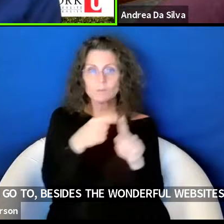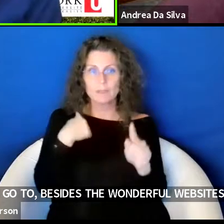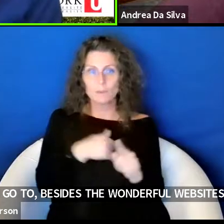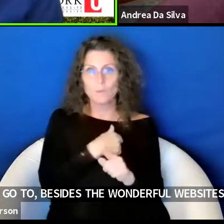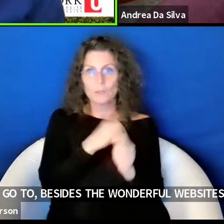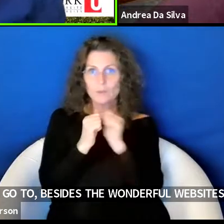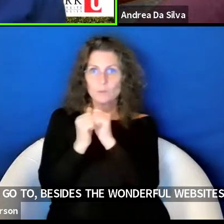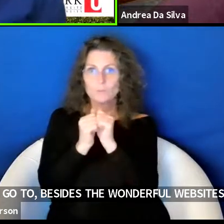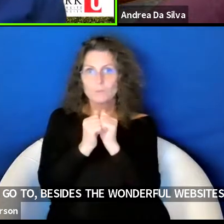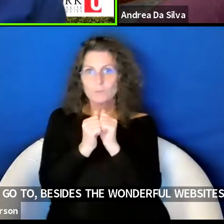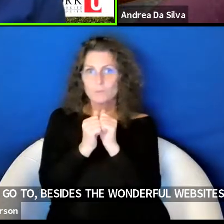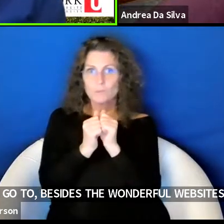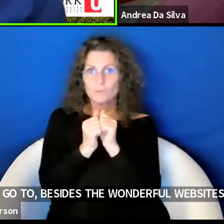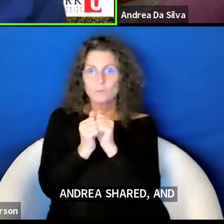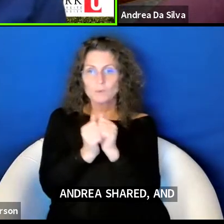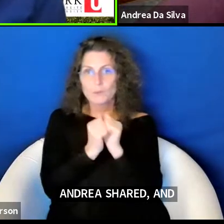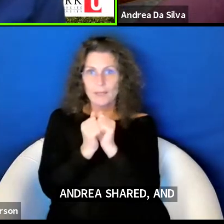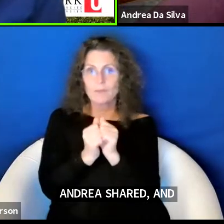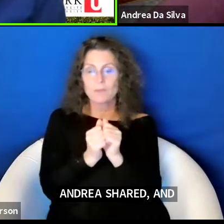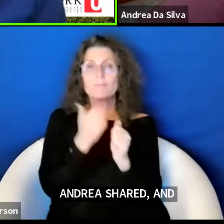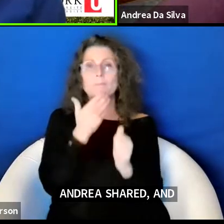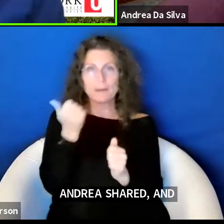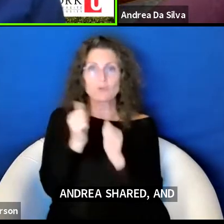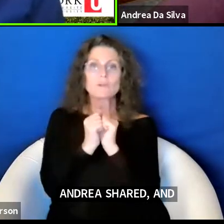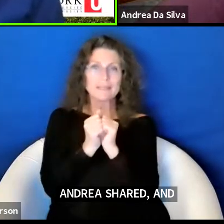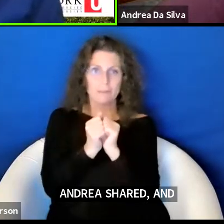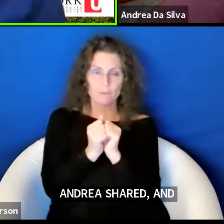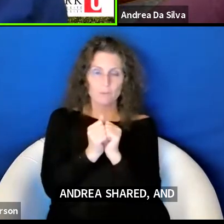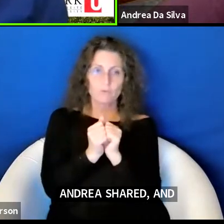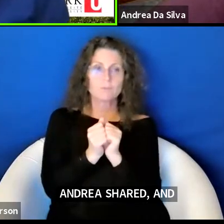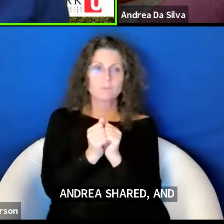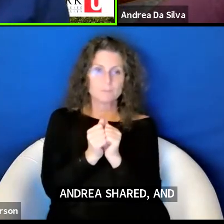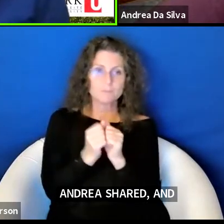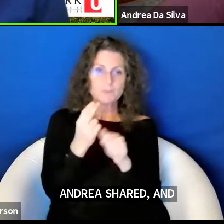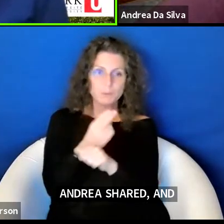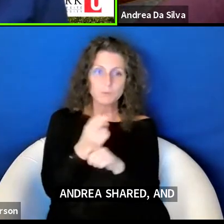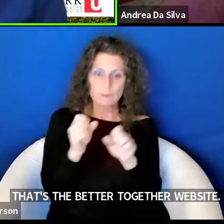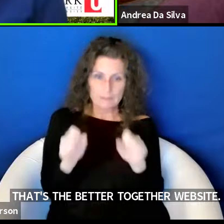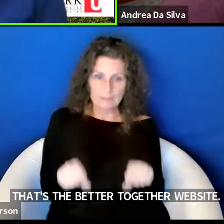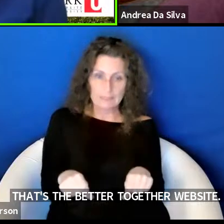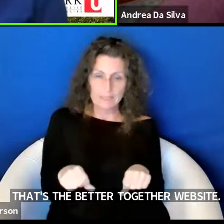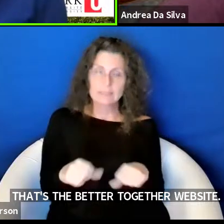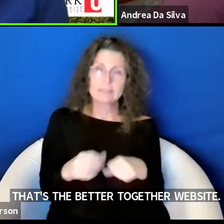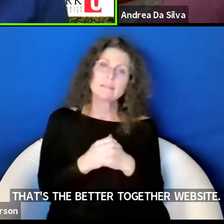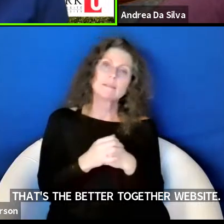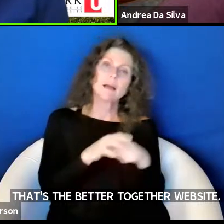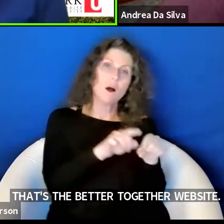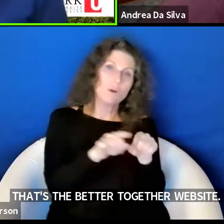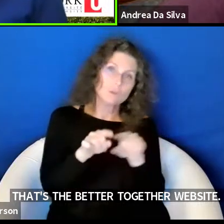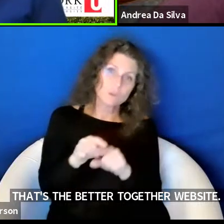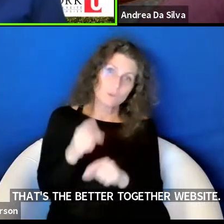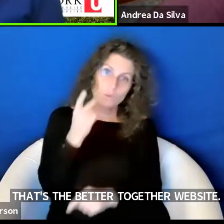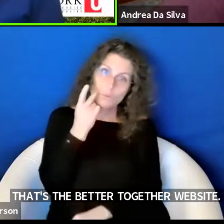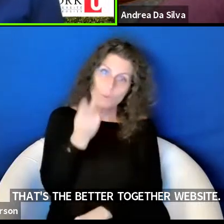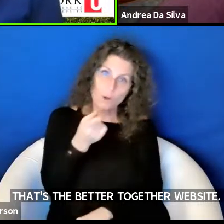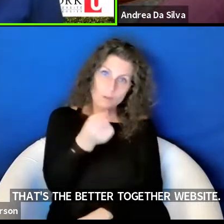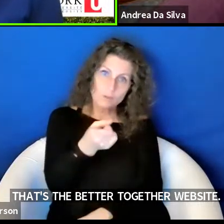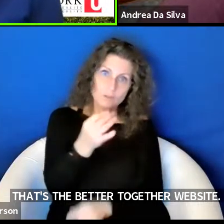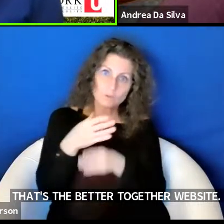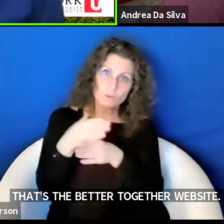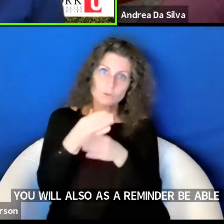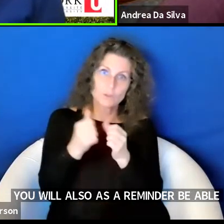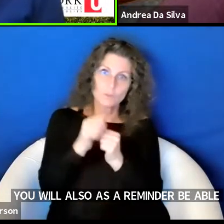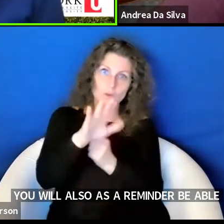website. You will also, as a reminder, be able to watch this or share with your